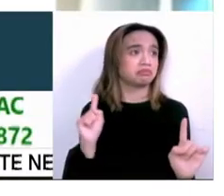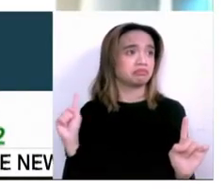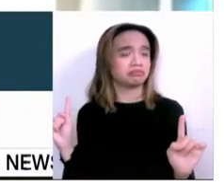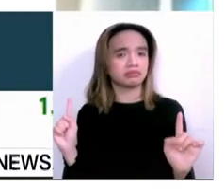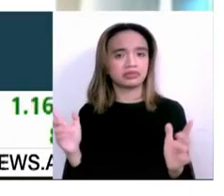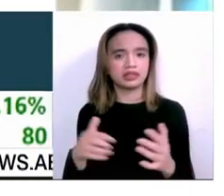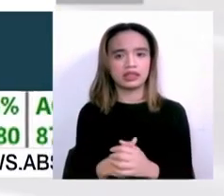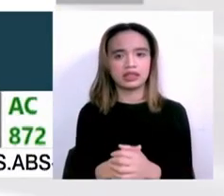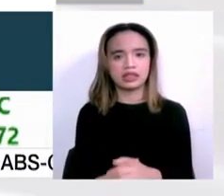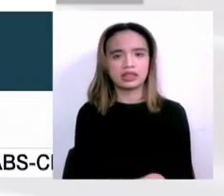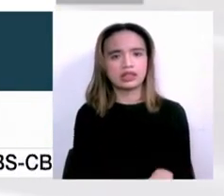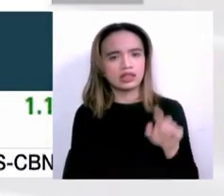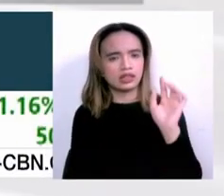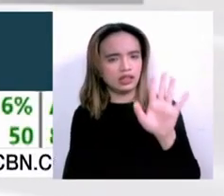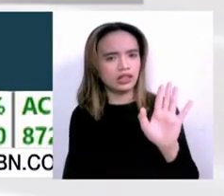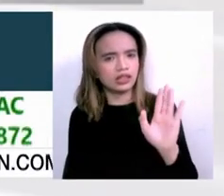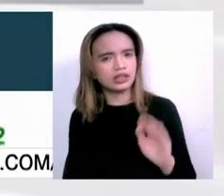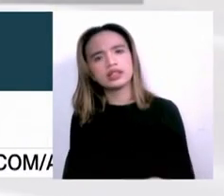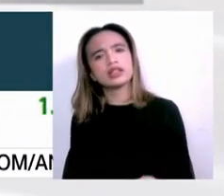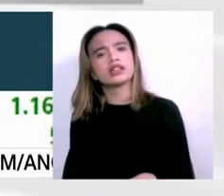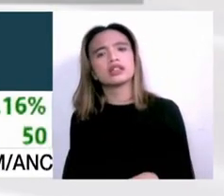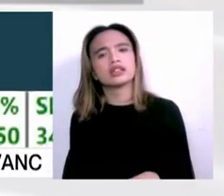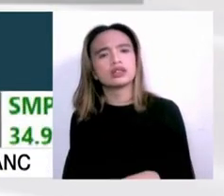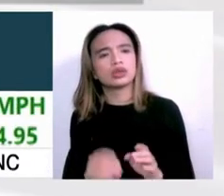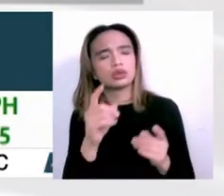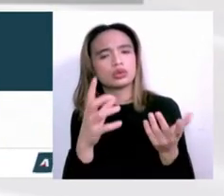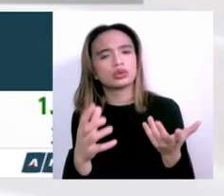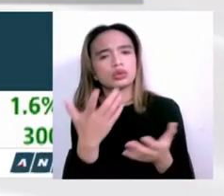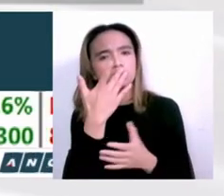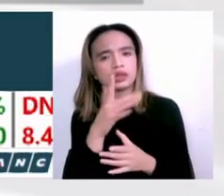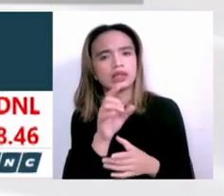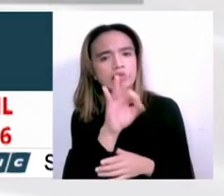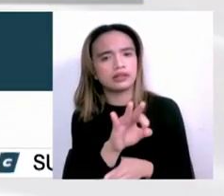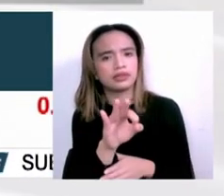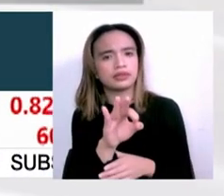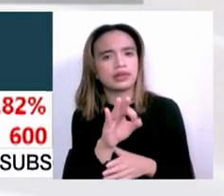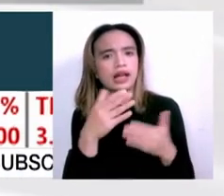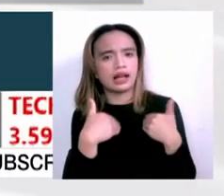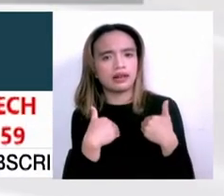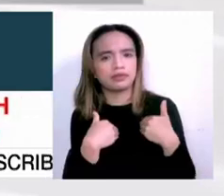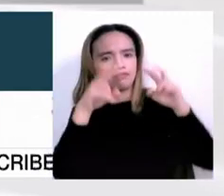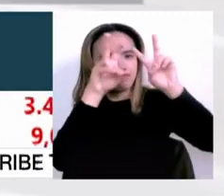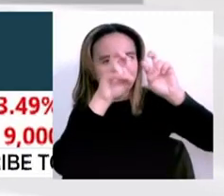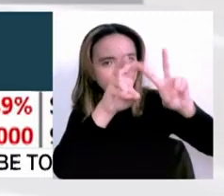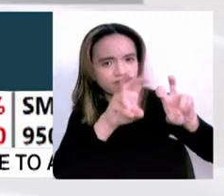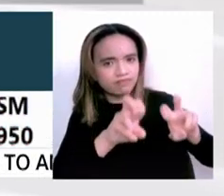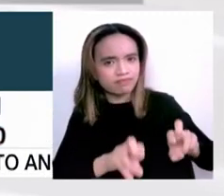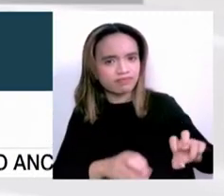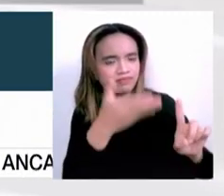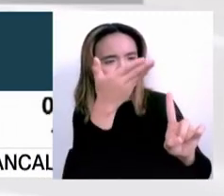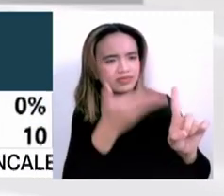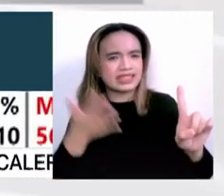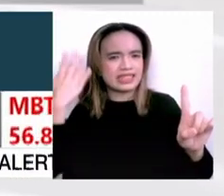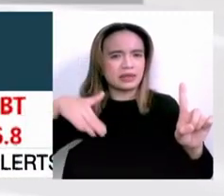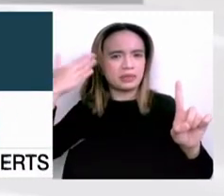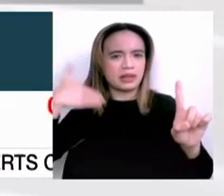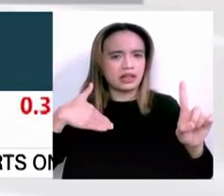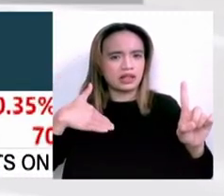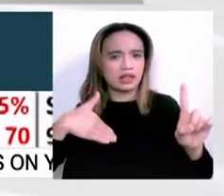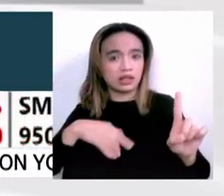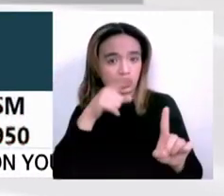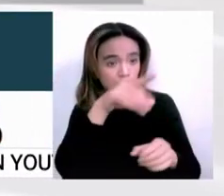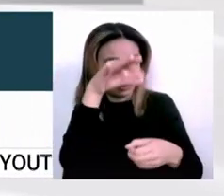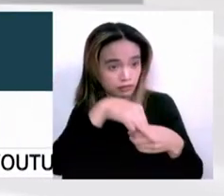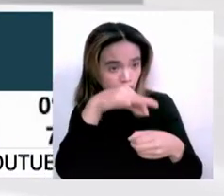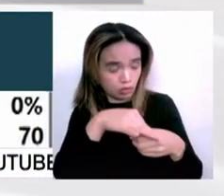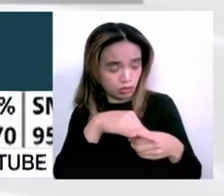Senator, your roots are in intelligence gathering. If you had conducted surveillance on someone with your kind of past, would you vote that